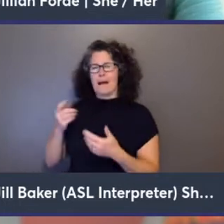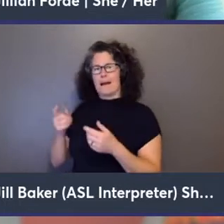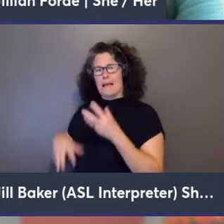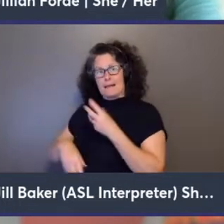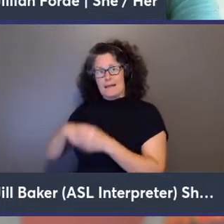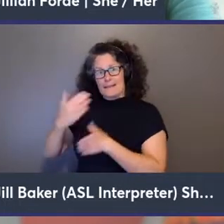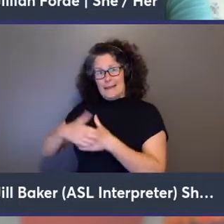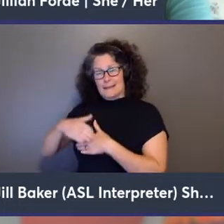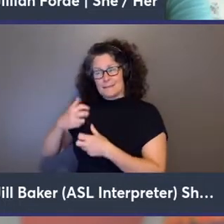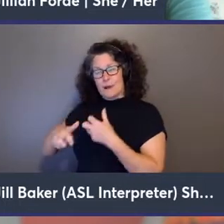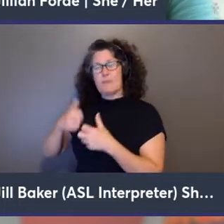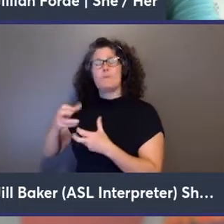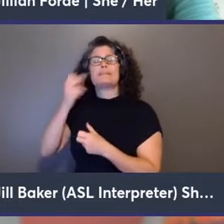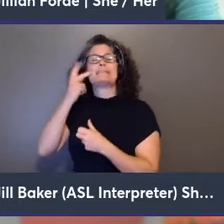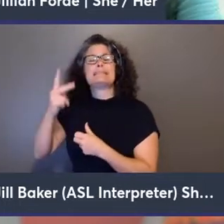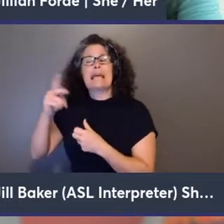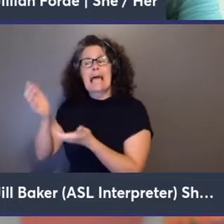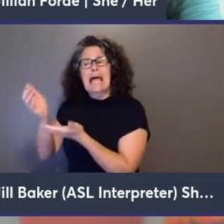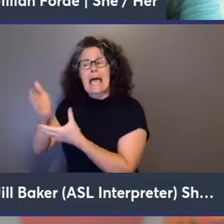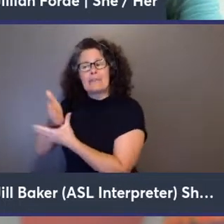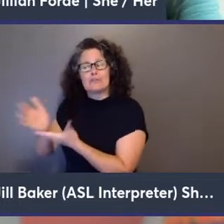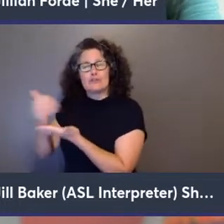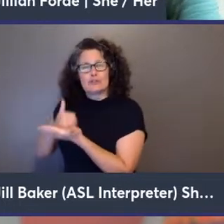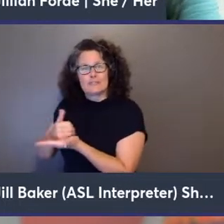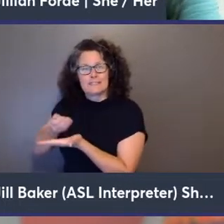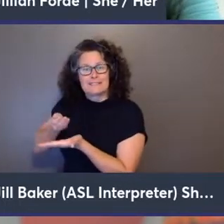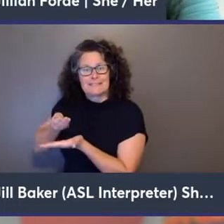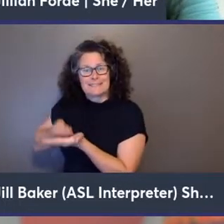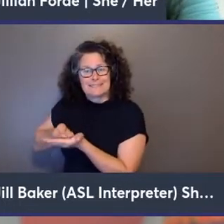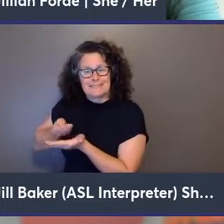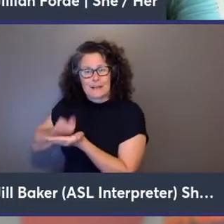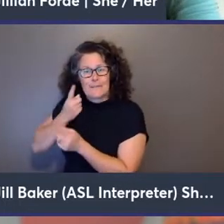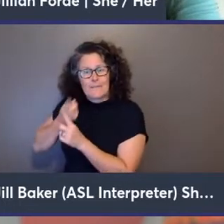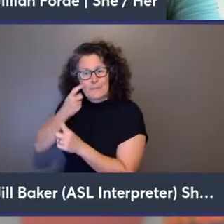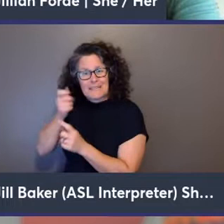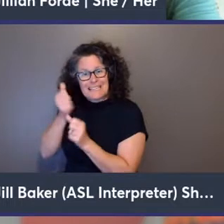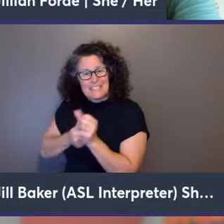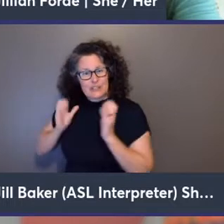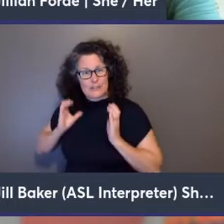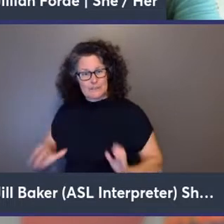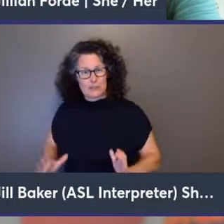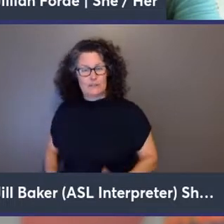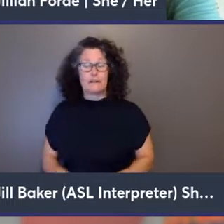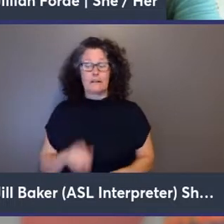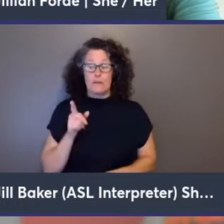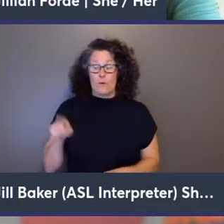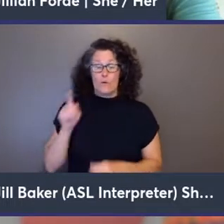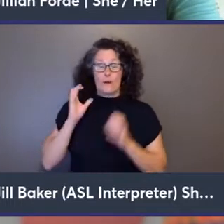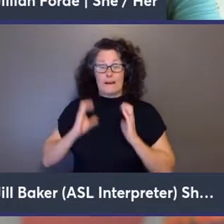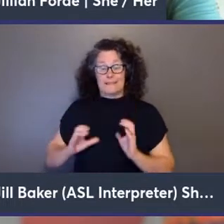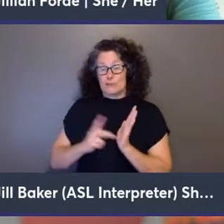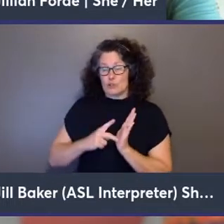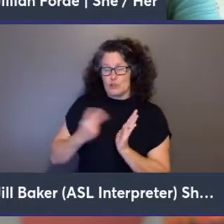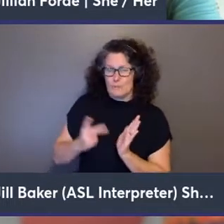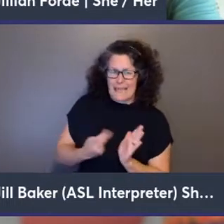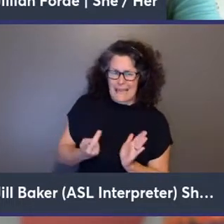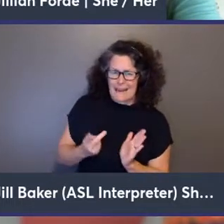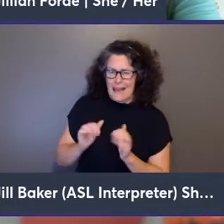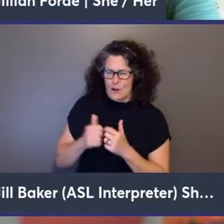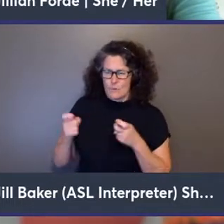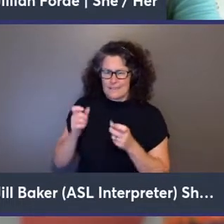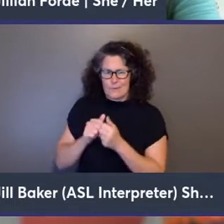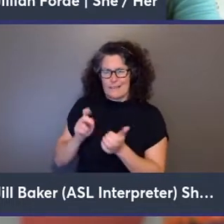average salary by customer. So for A and C, those customer duplication, how do we deal with